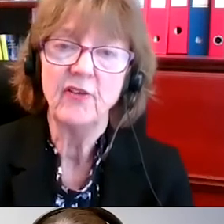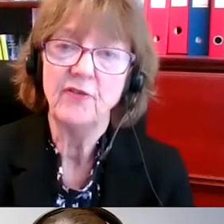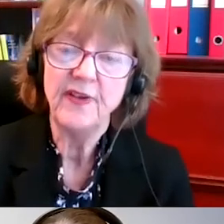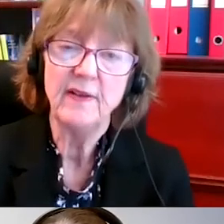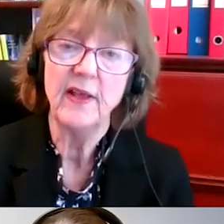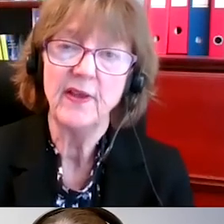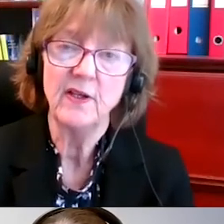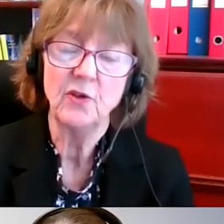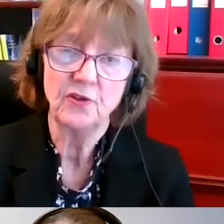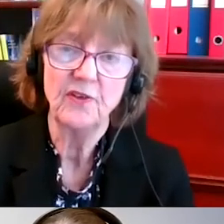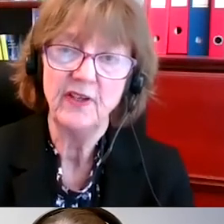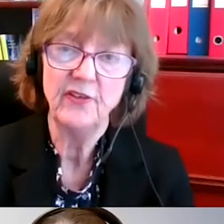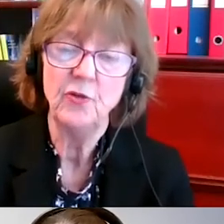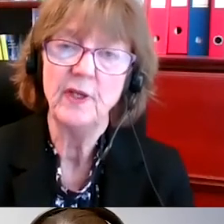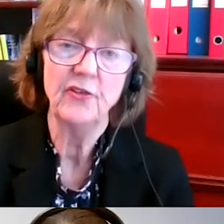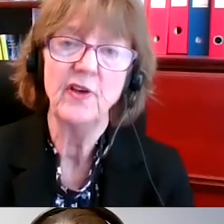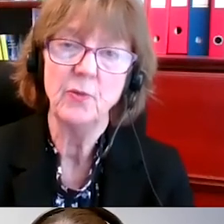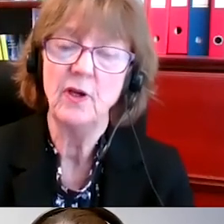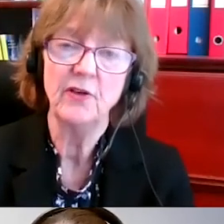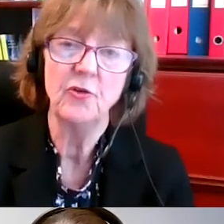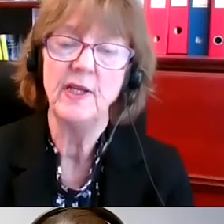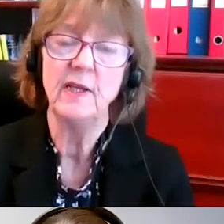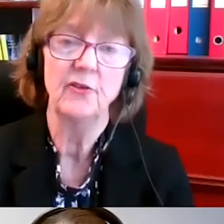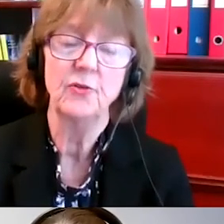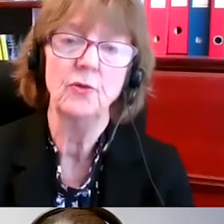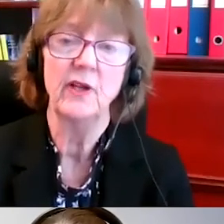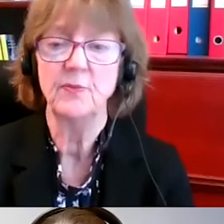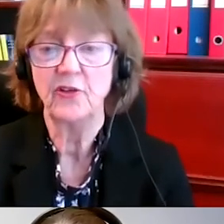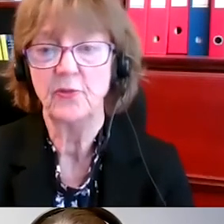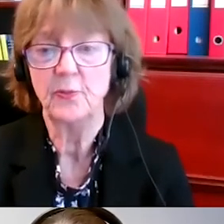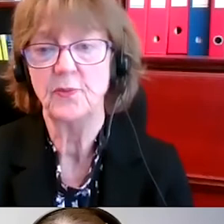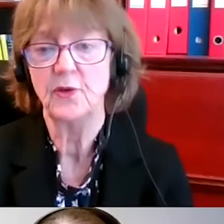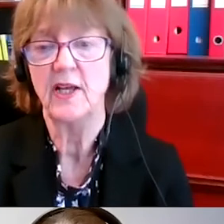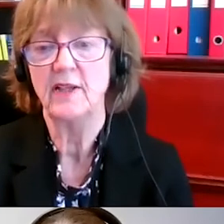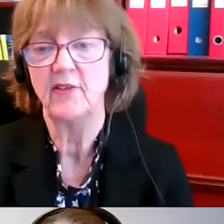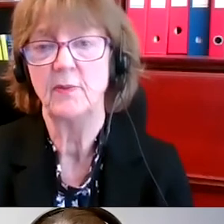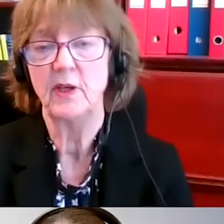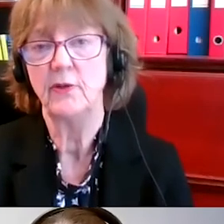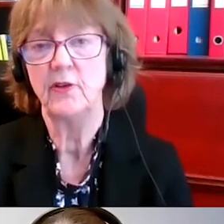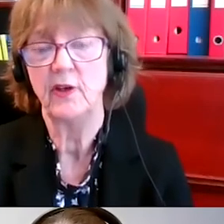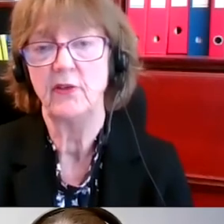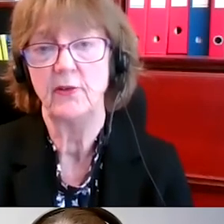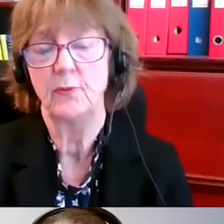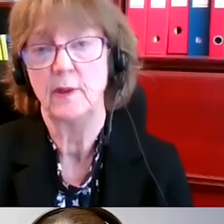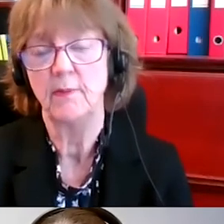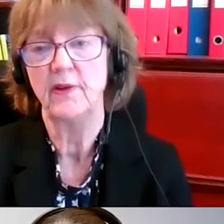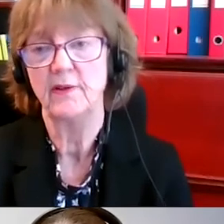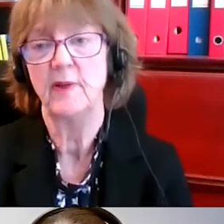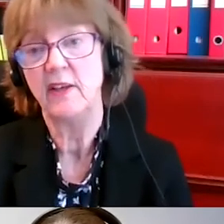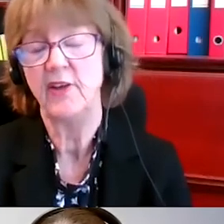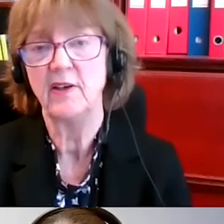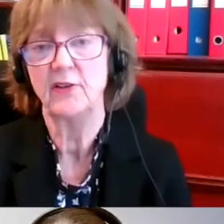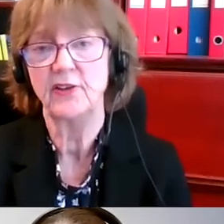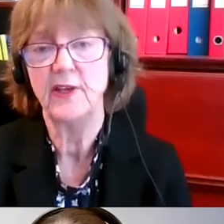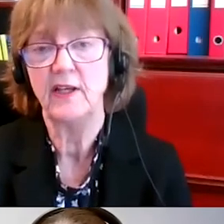think children feel that they are not listened to because they would like to be at school as much as possible, and sometimes it's